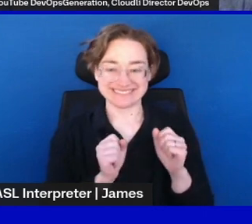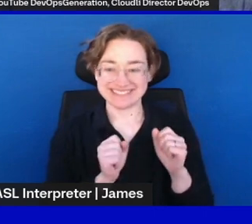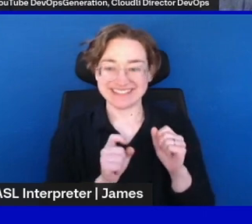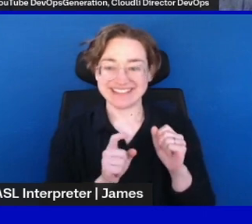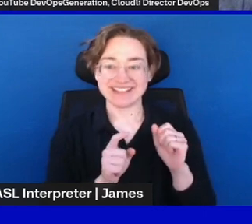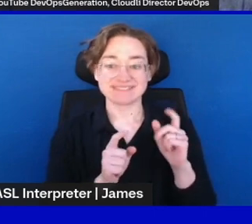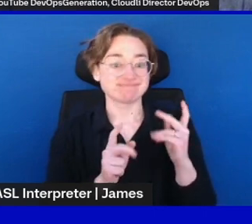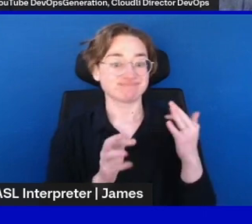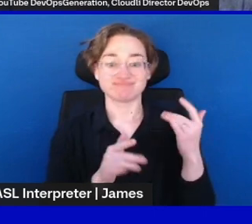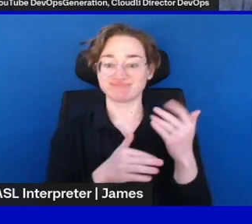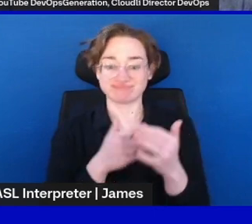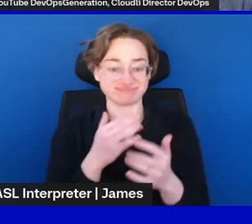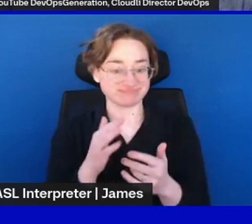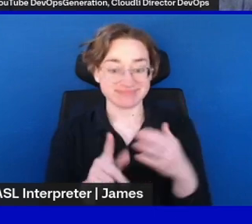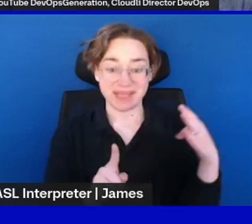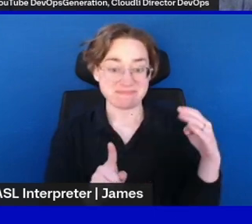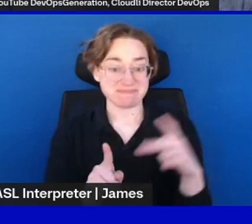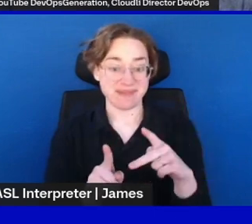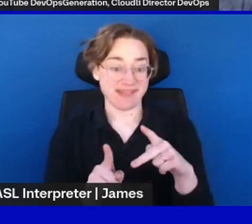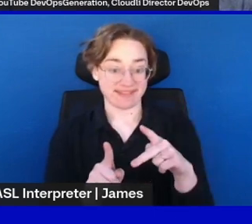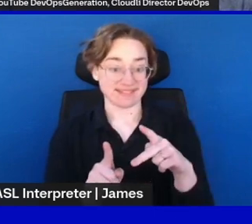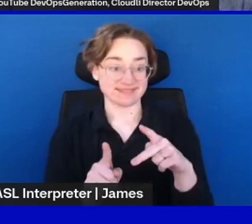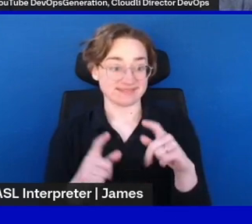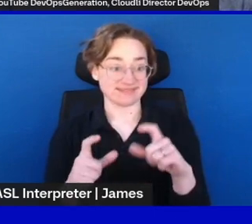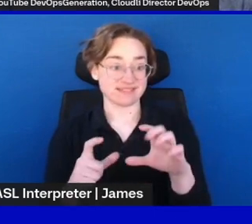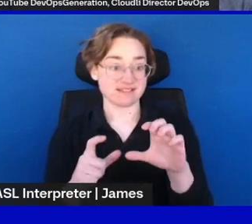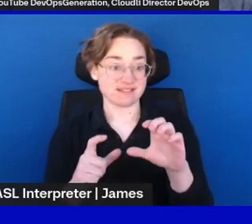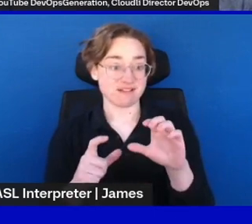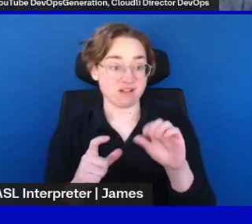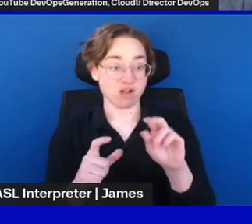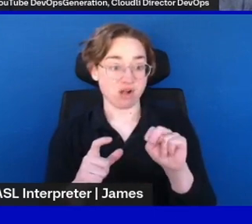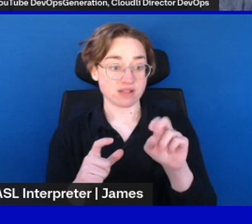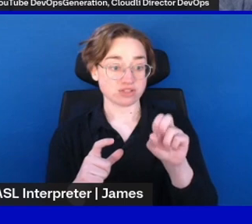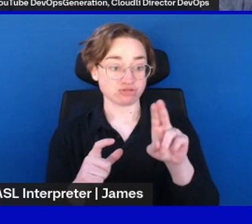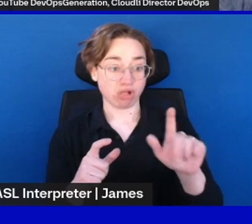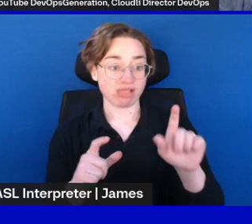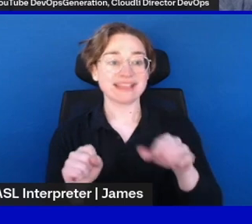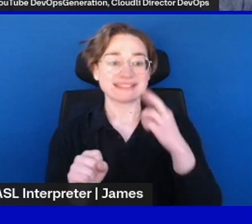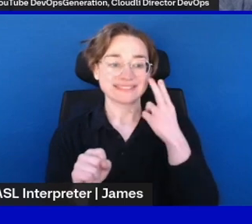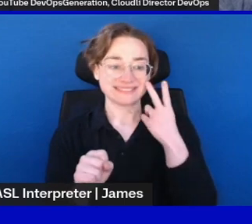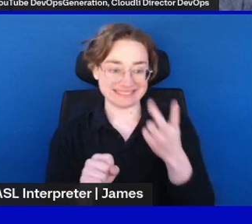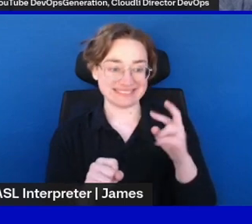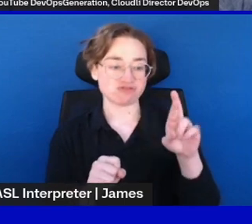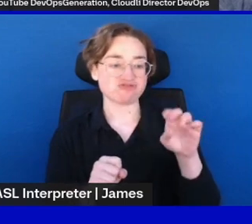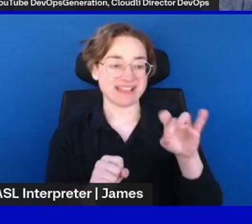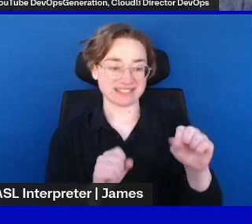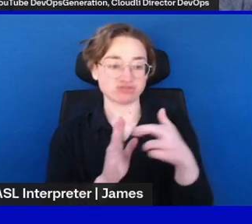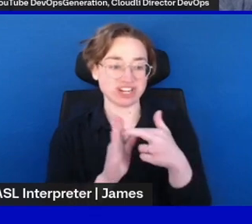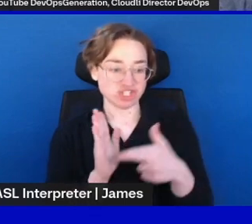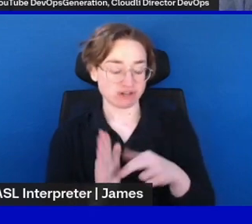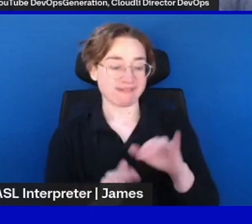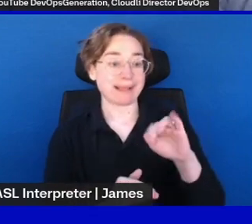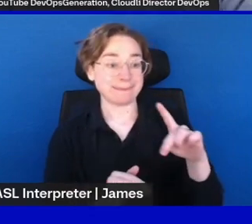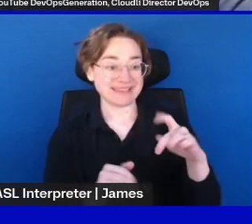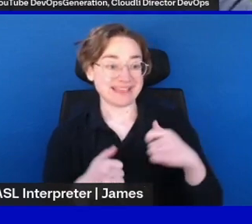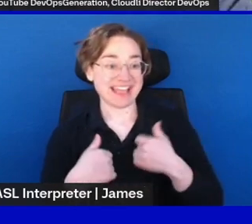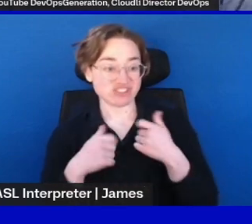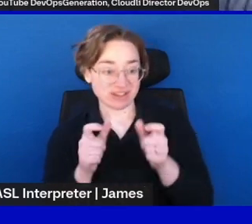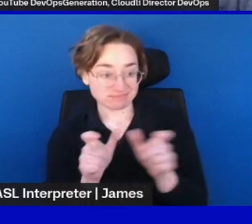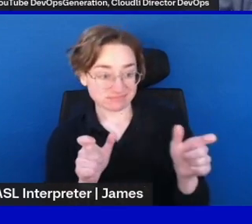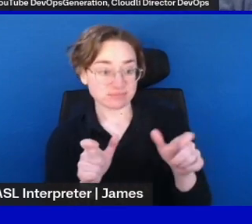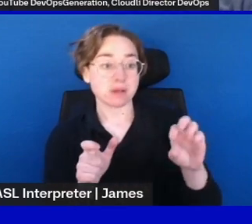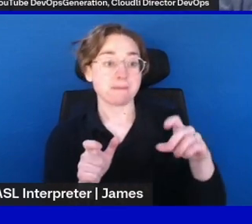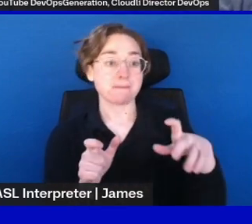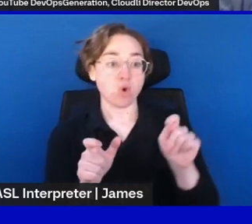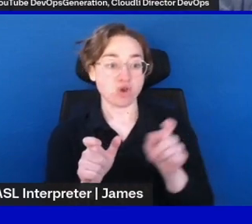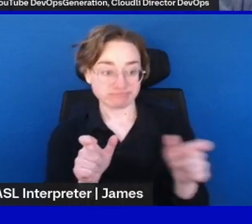now if I go back to Consul, you can see now there's this Redis service that's been registered. You can see the IP address and the port that's